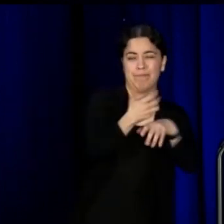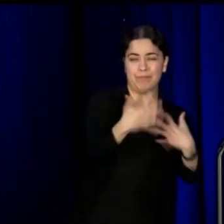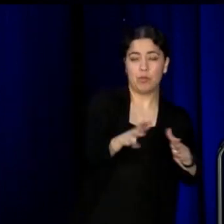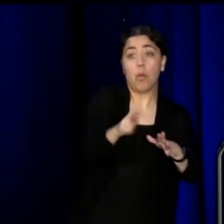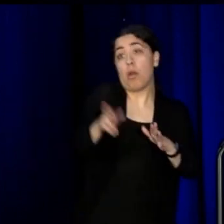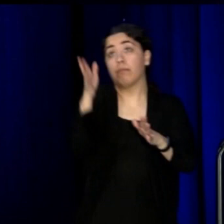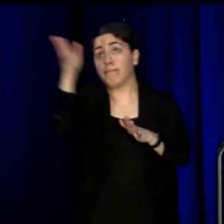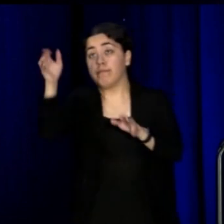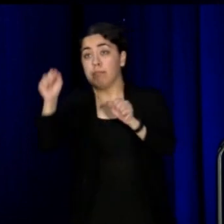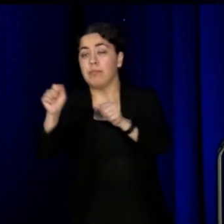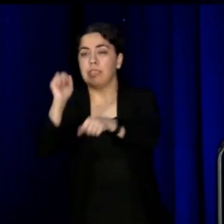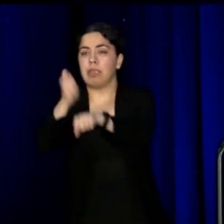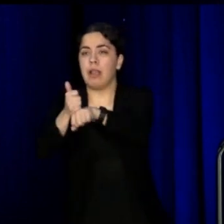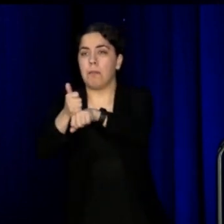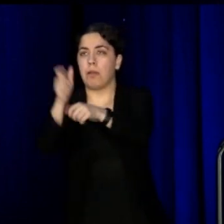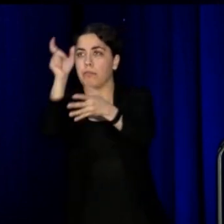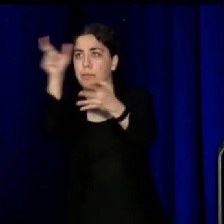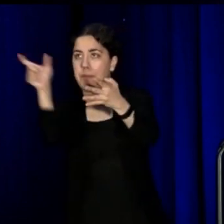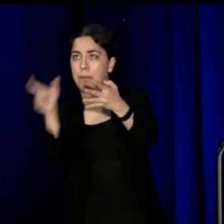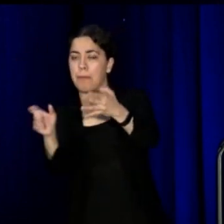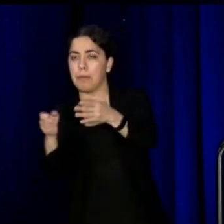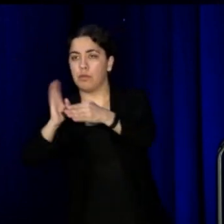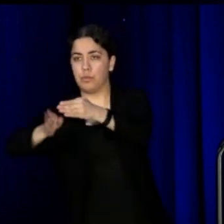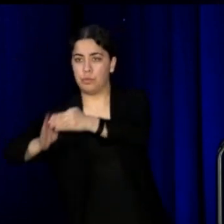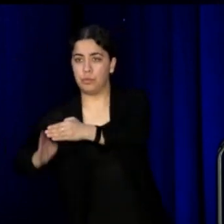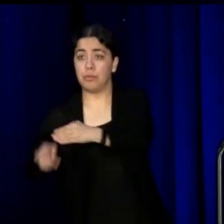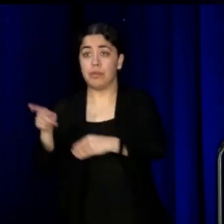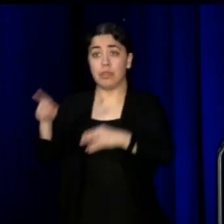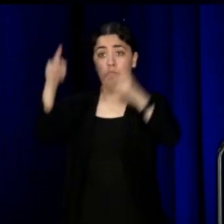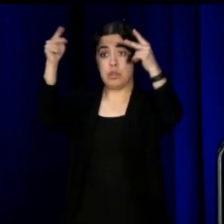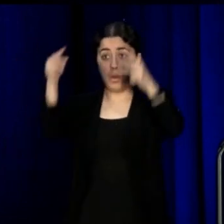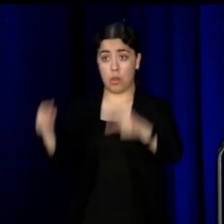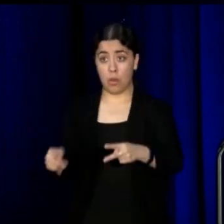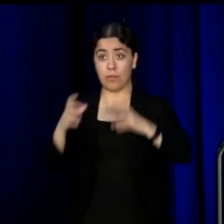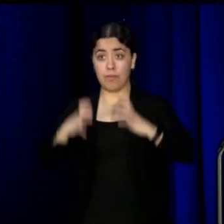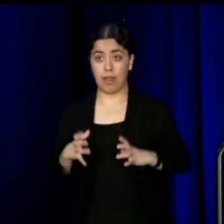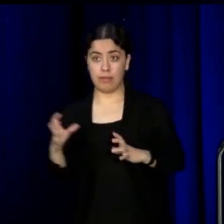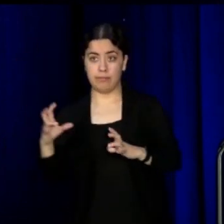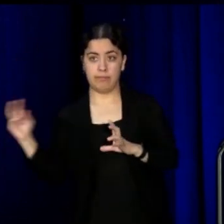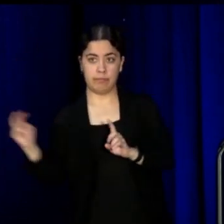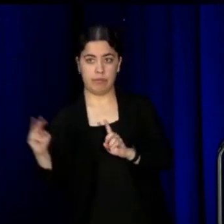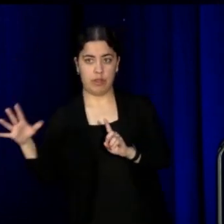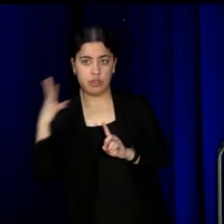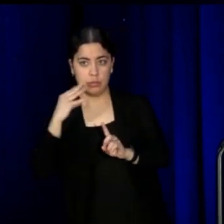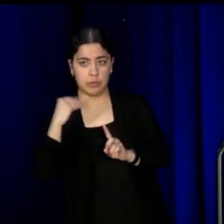of creating one. This is the code that will run on the client side.